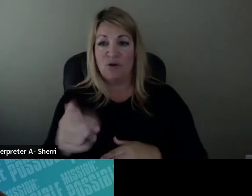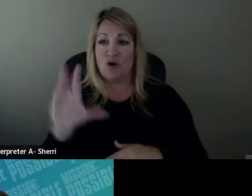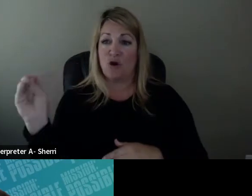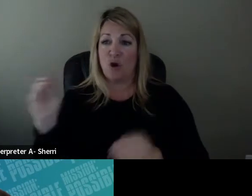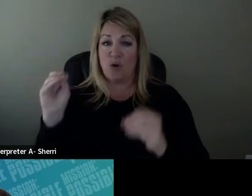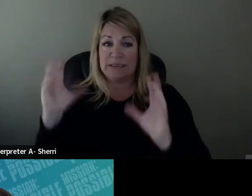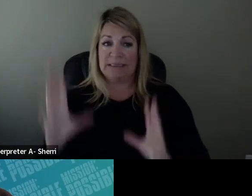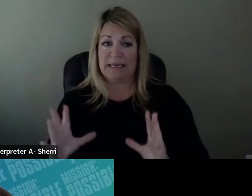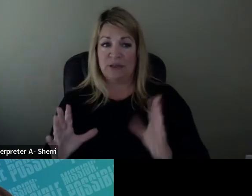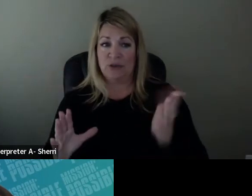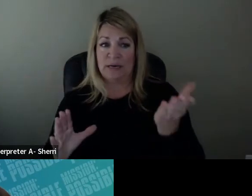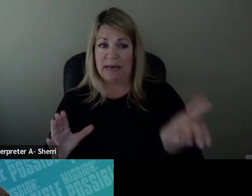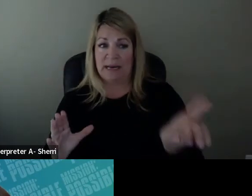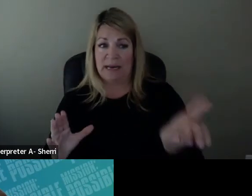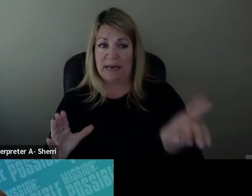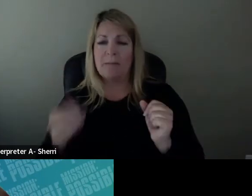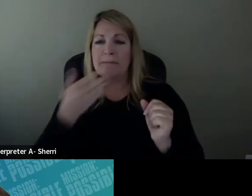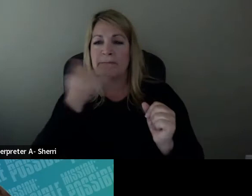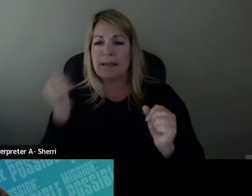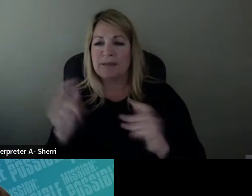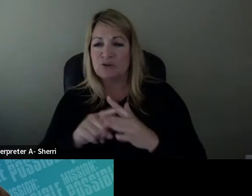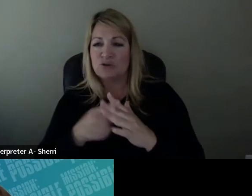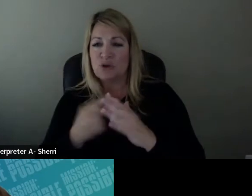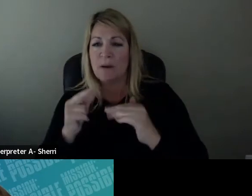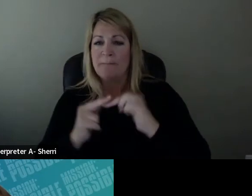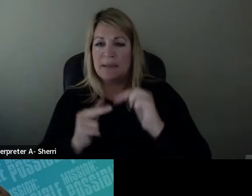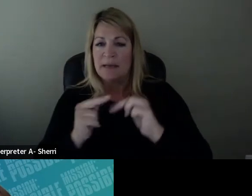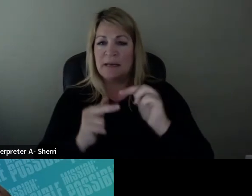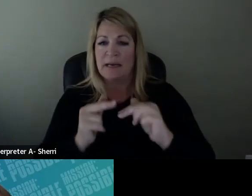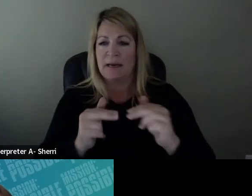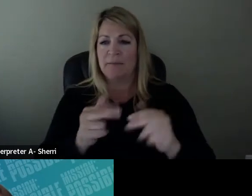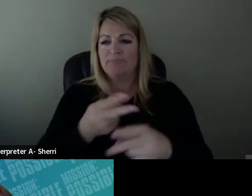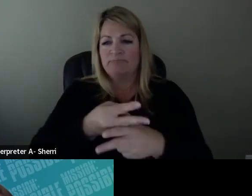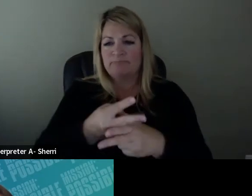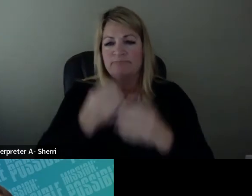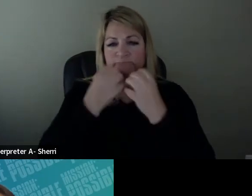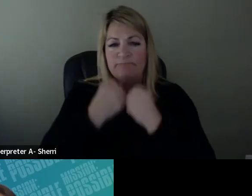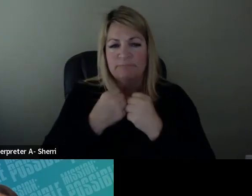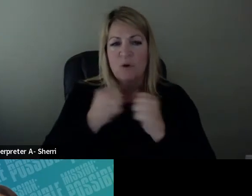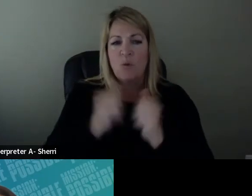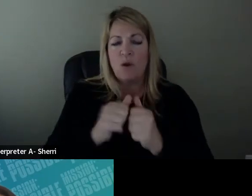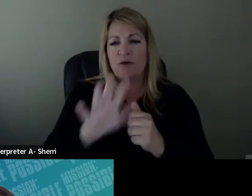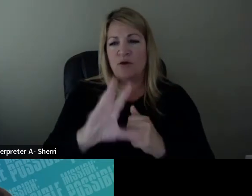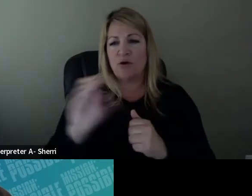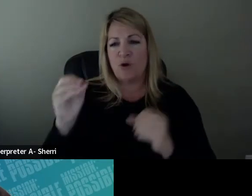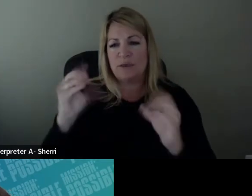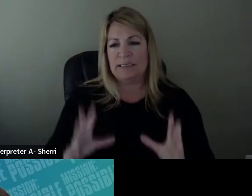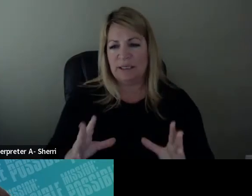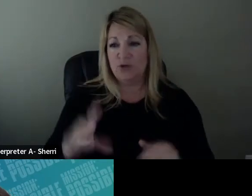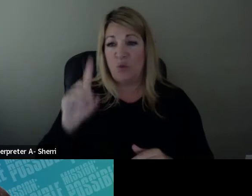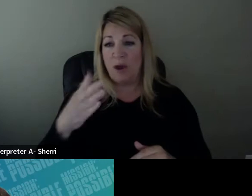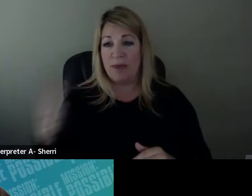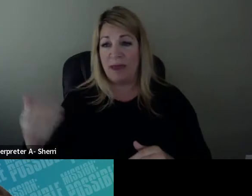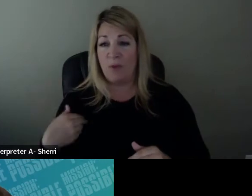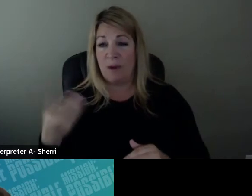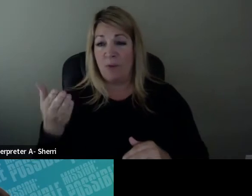here, it is best to start building and nurturing relationship with your co-teacher. One of the things that we recommend